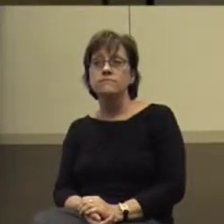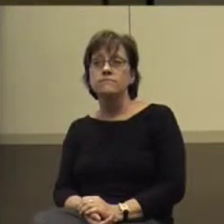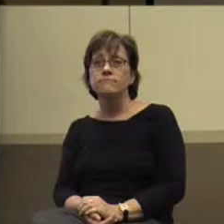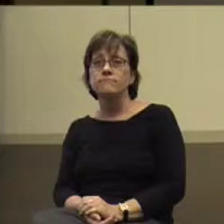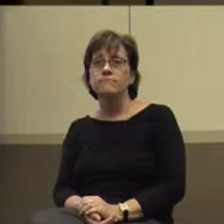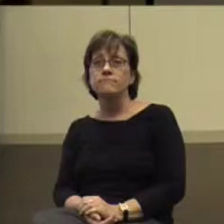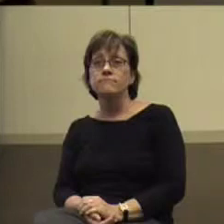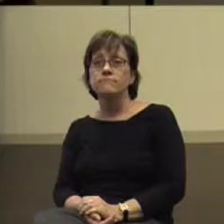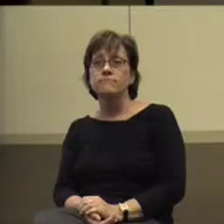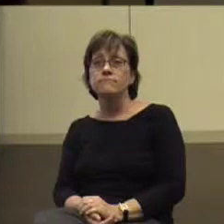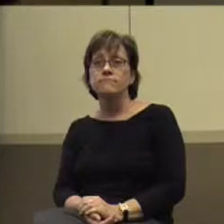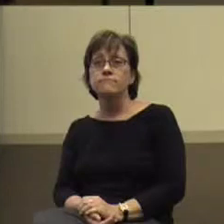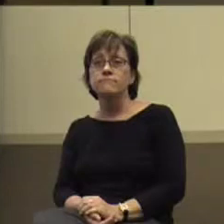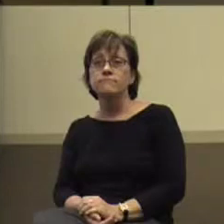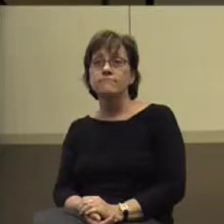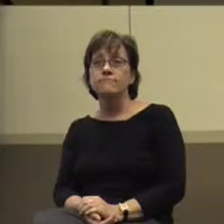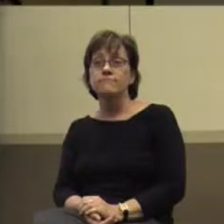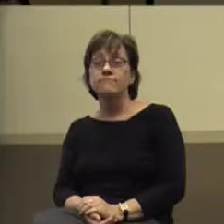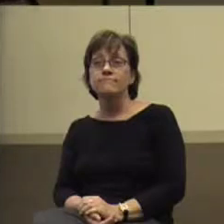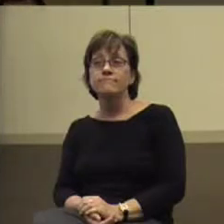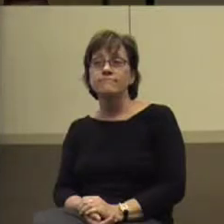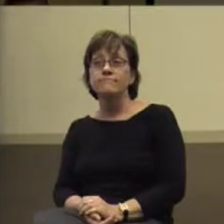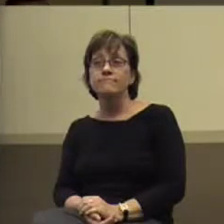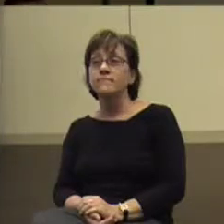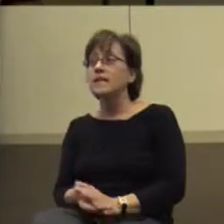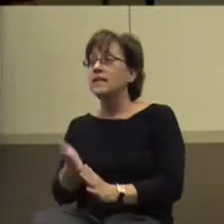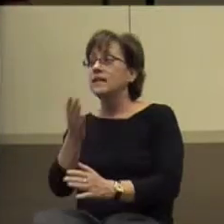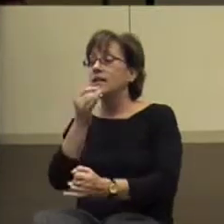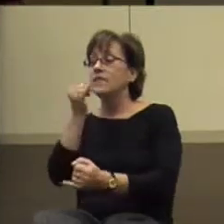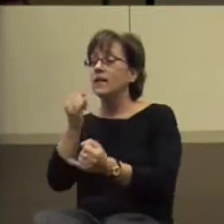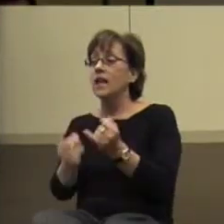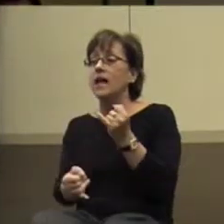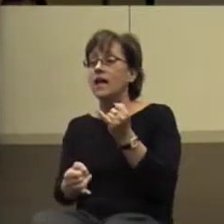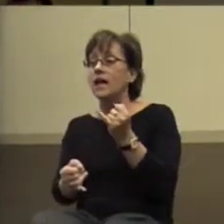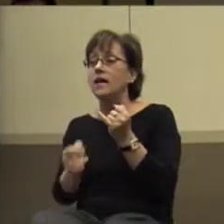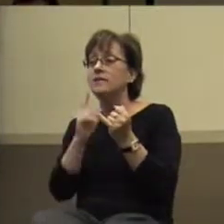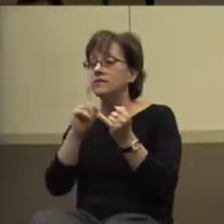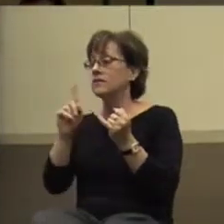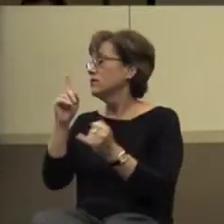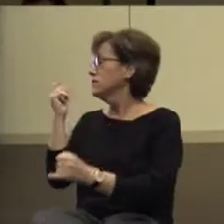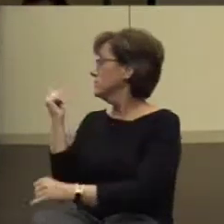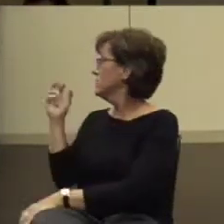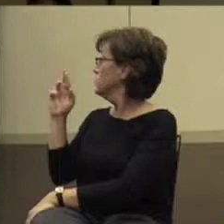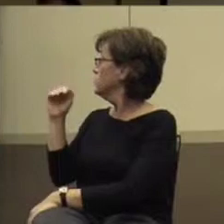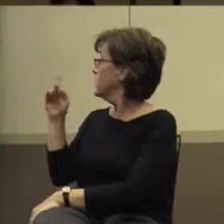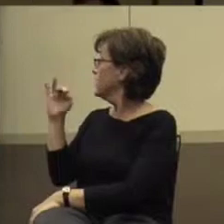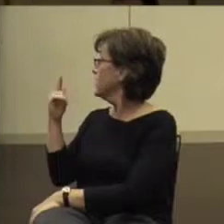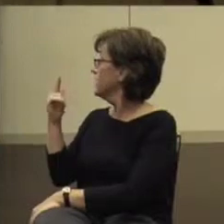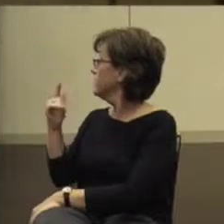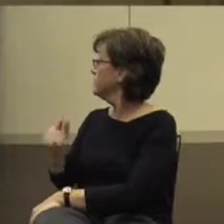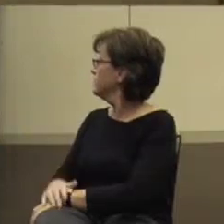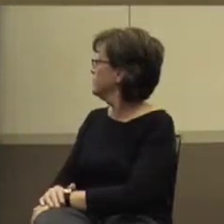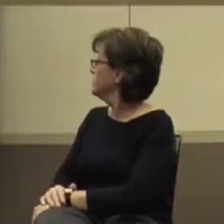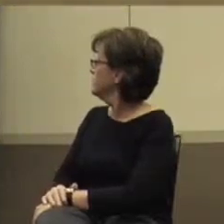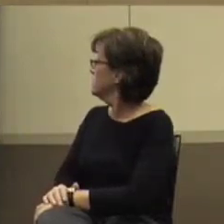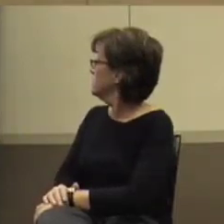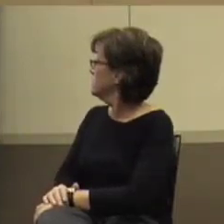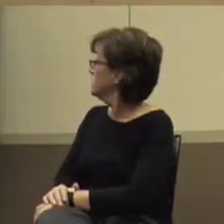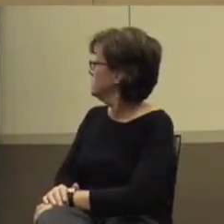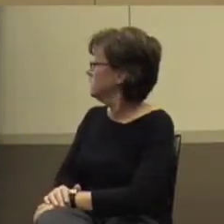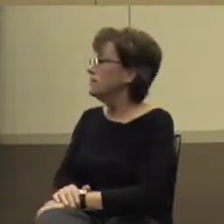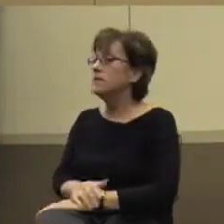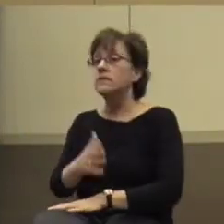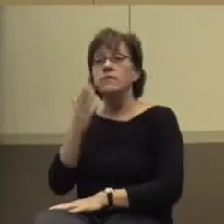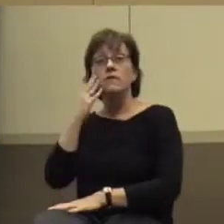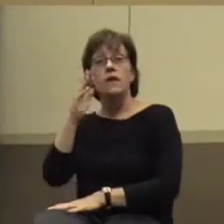And the last thing are the rating scales, right? How many know the MAS? How